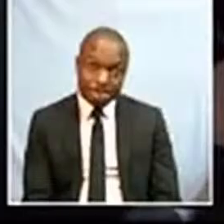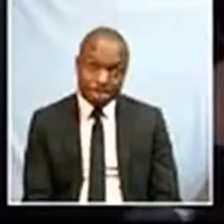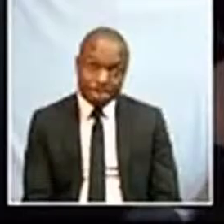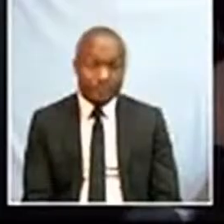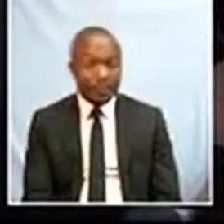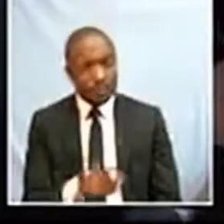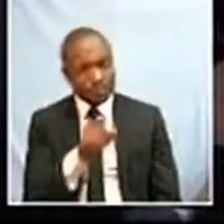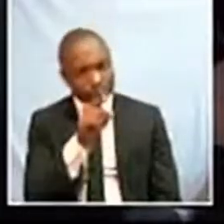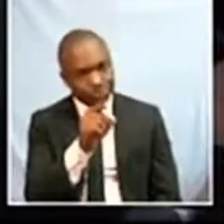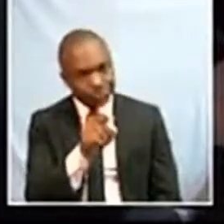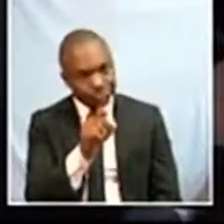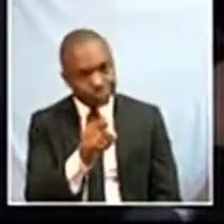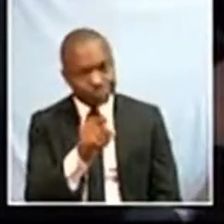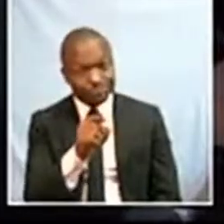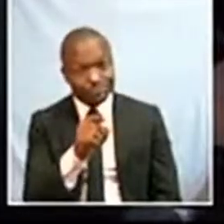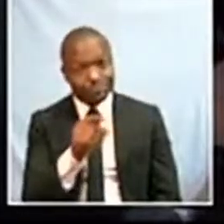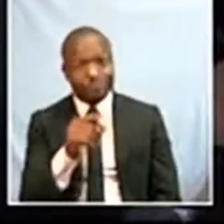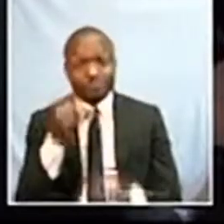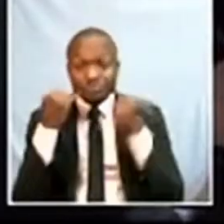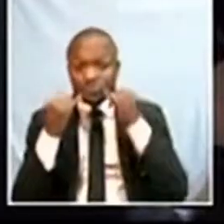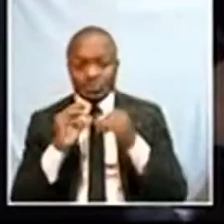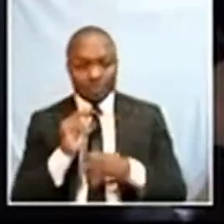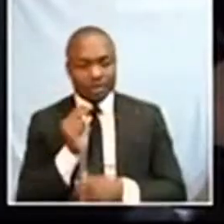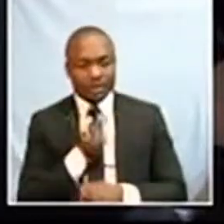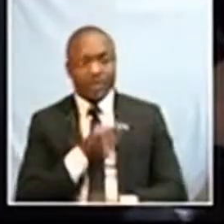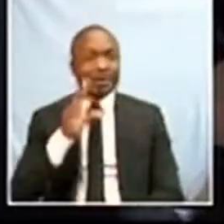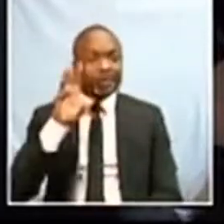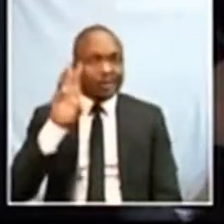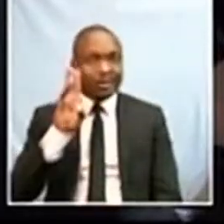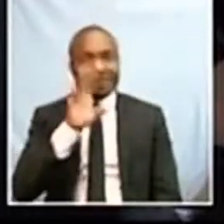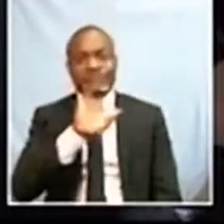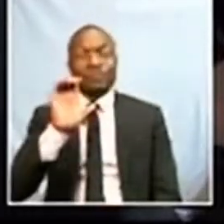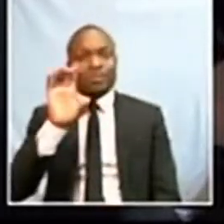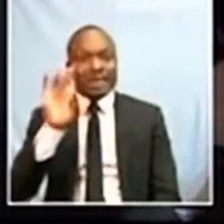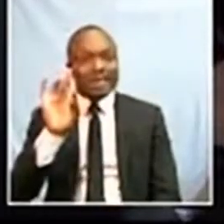are you telling us that the